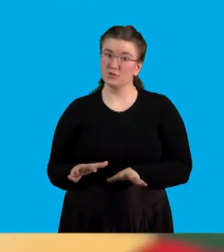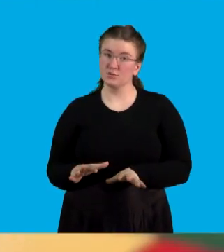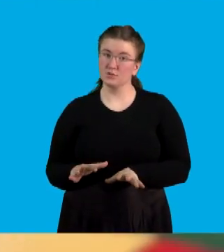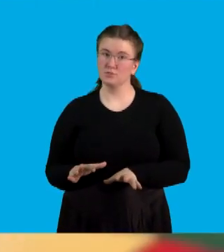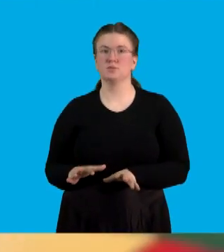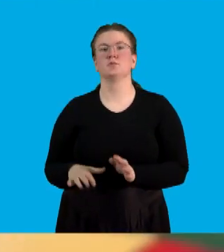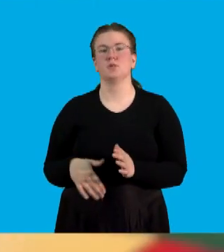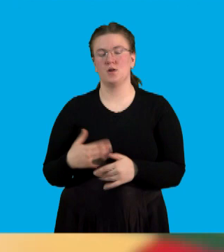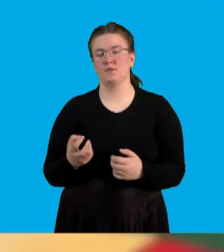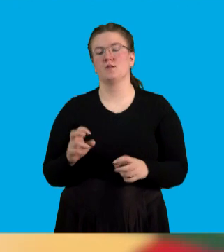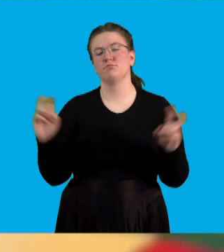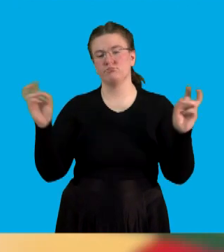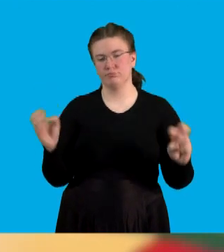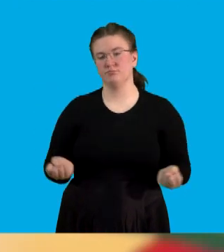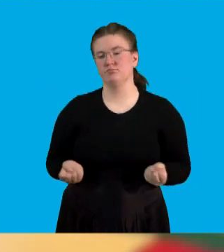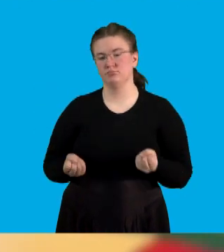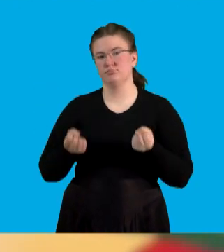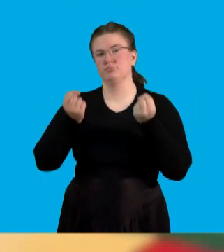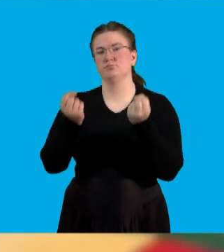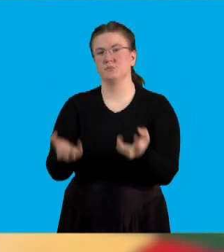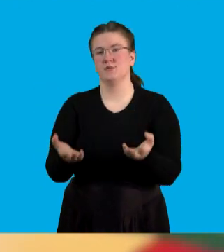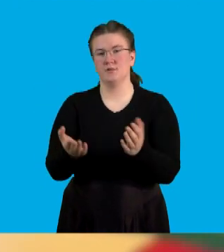then give potential energy to the